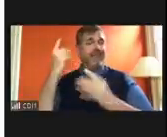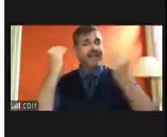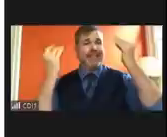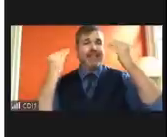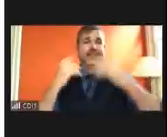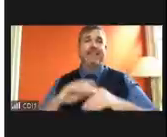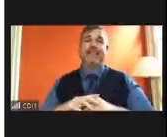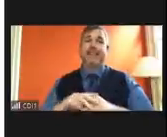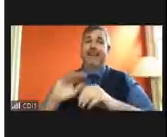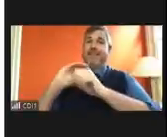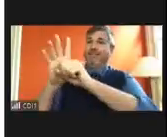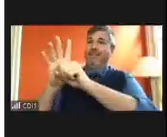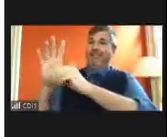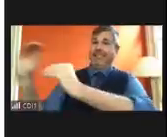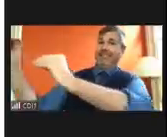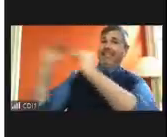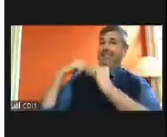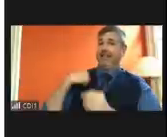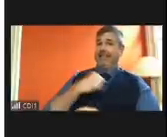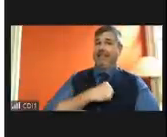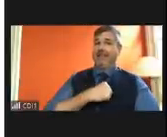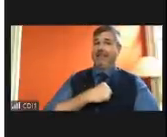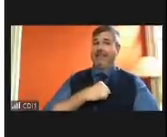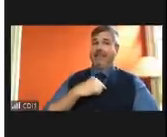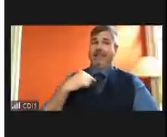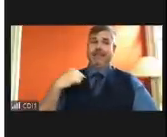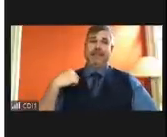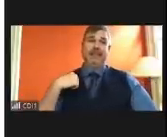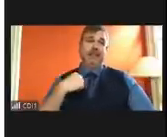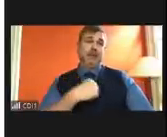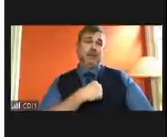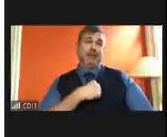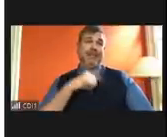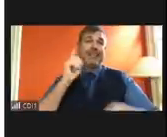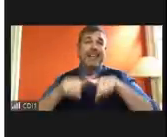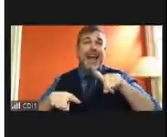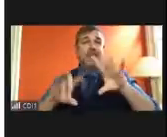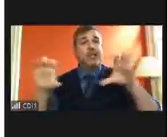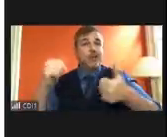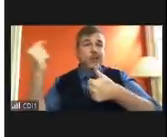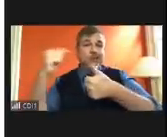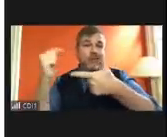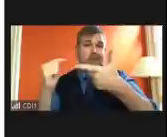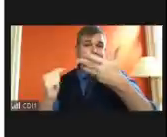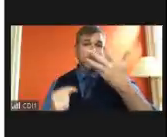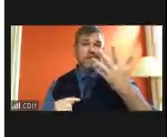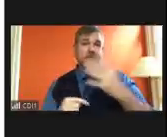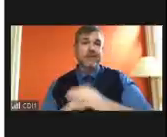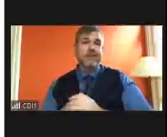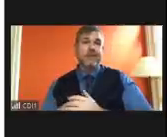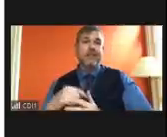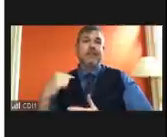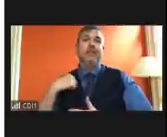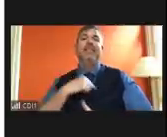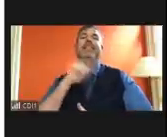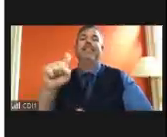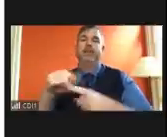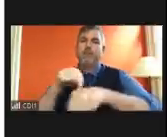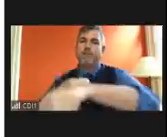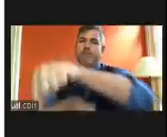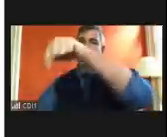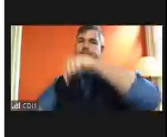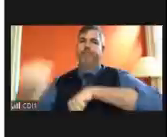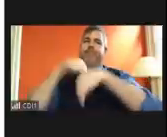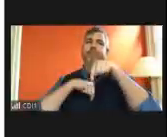we don't really have the luxury of doing those things yet. And we need to move back much closer to the way we had been living in